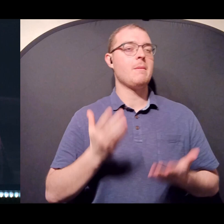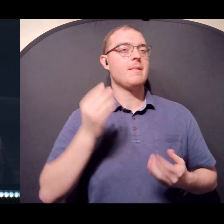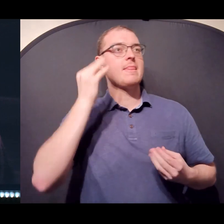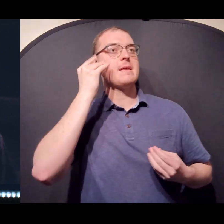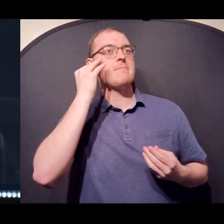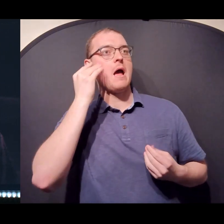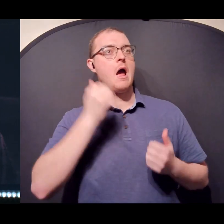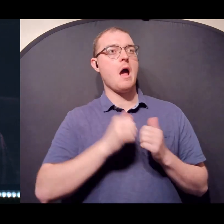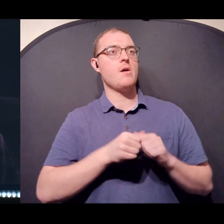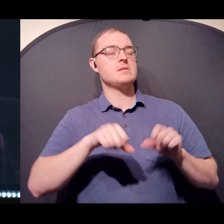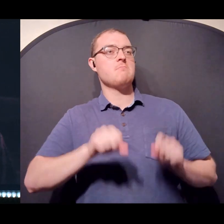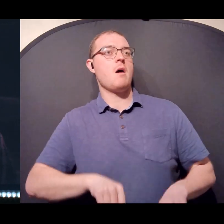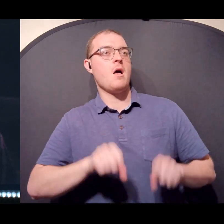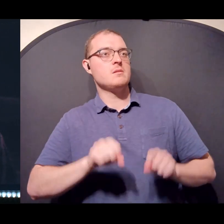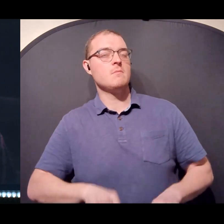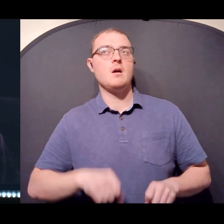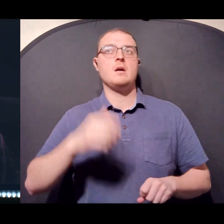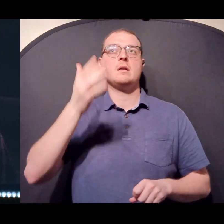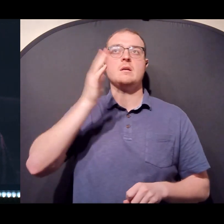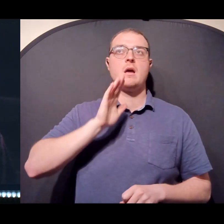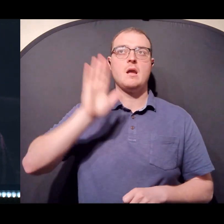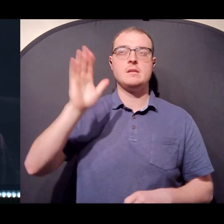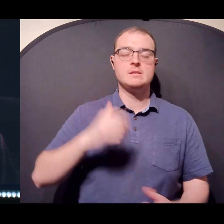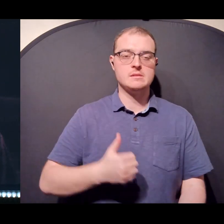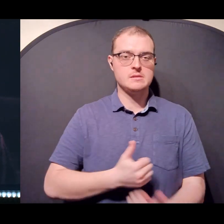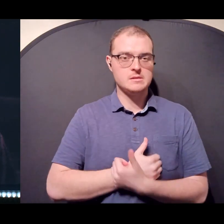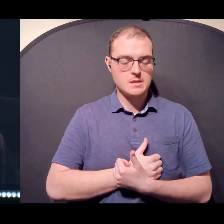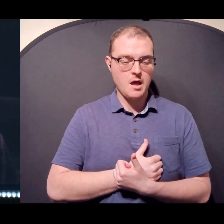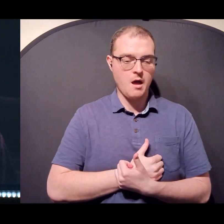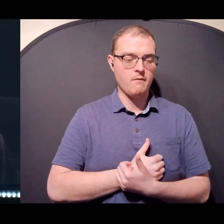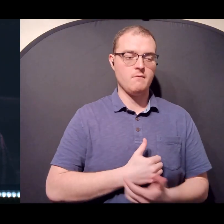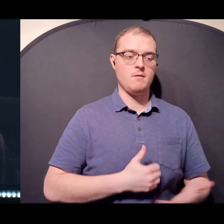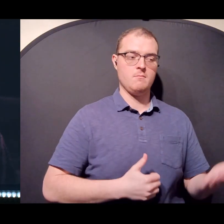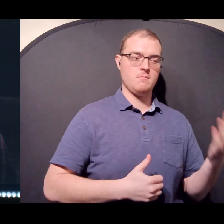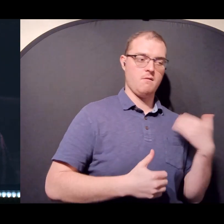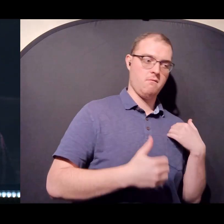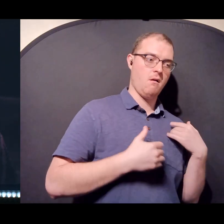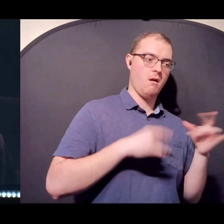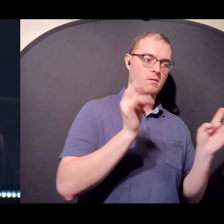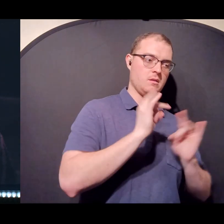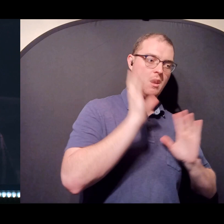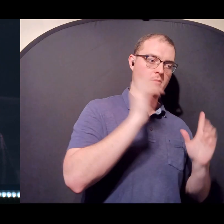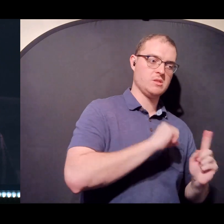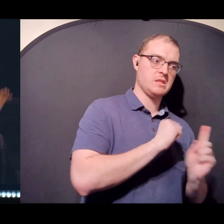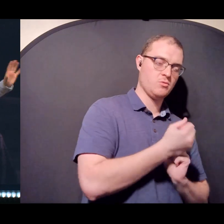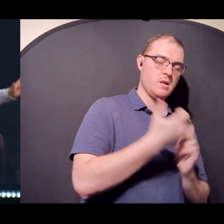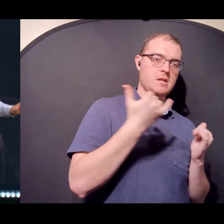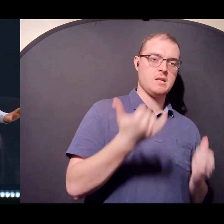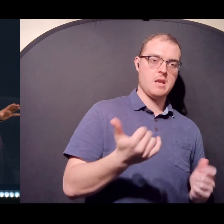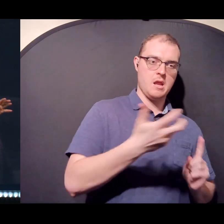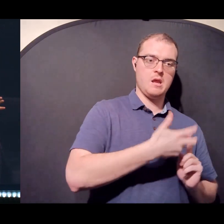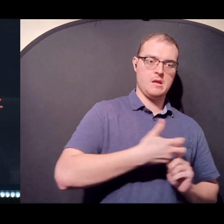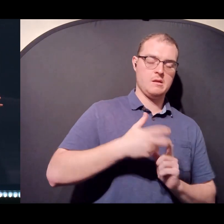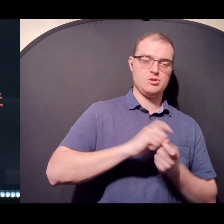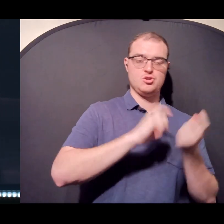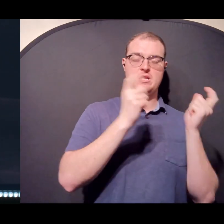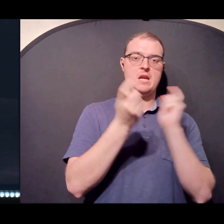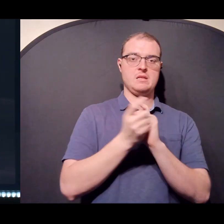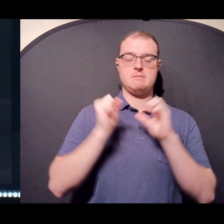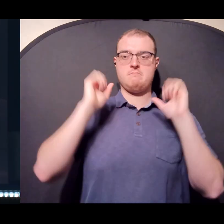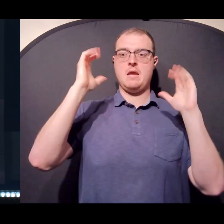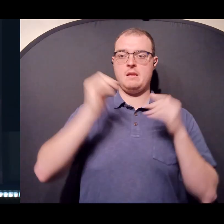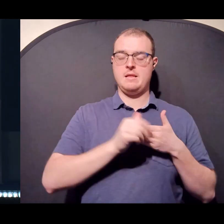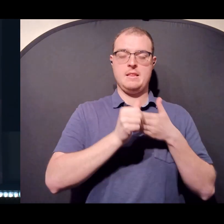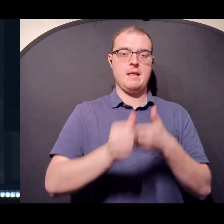it be? Or maybe you've asked that question, how can it be that God would, in his love, brought me from where I was? Anybody? From where